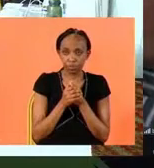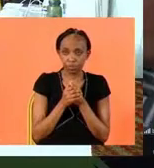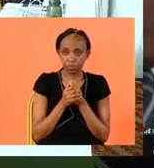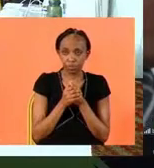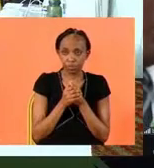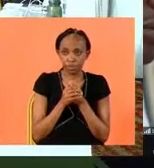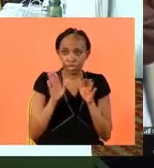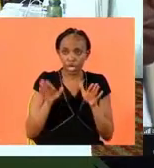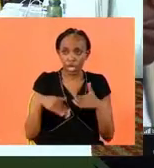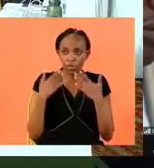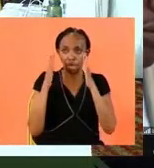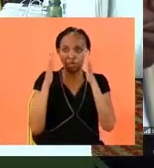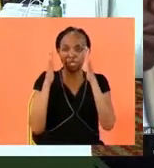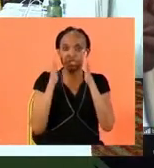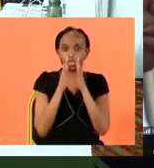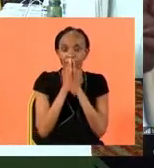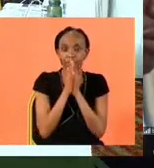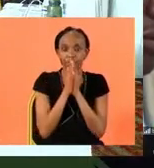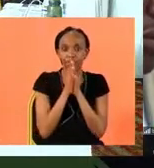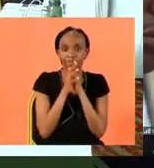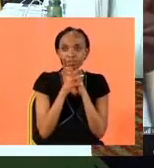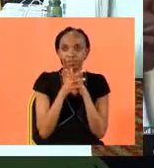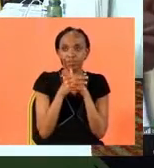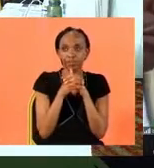the way they appreciate.